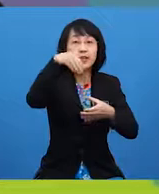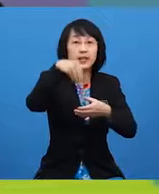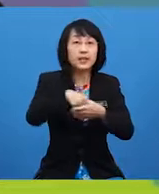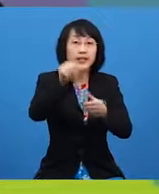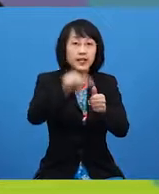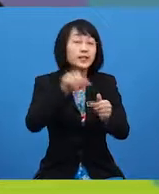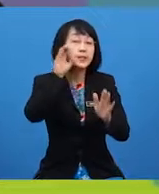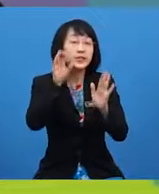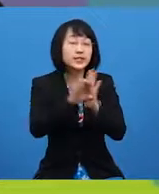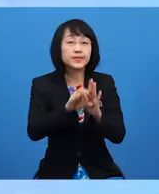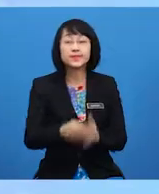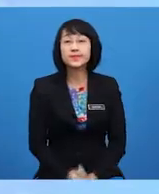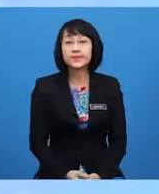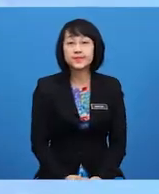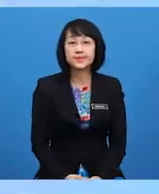picture.